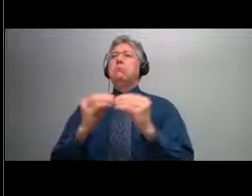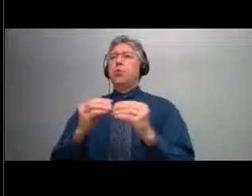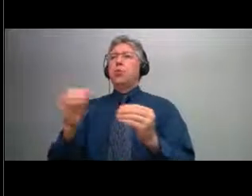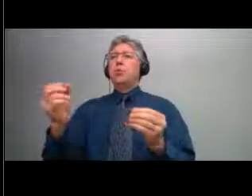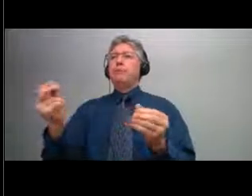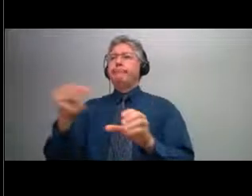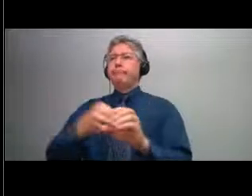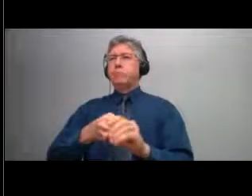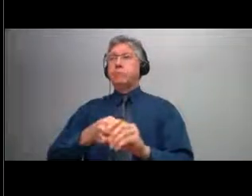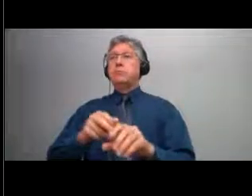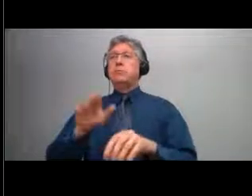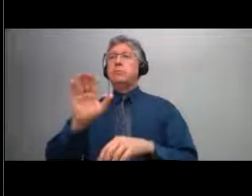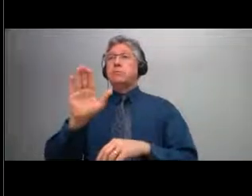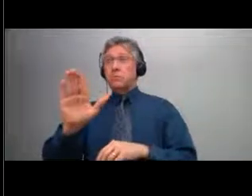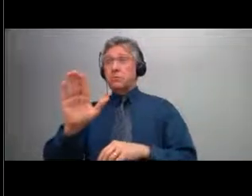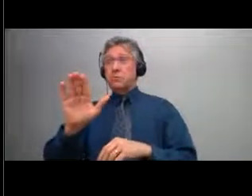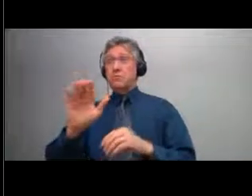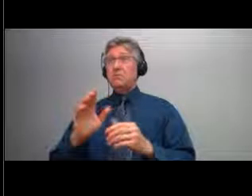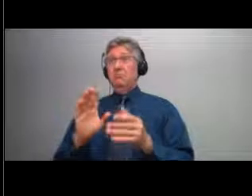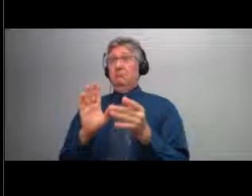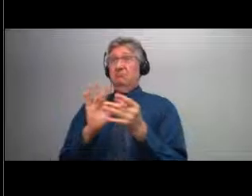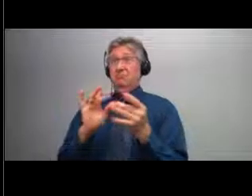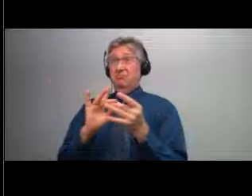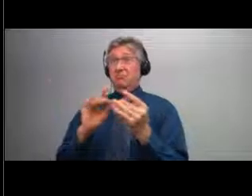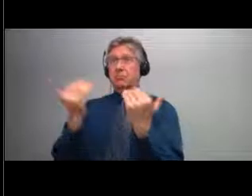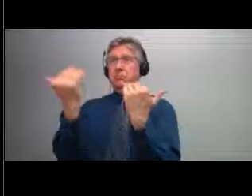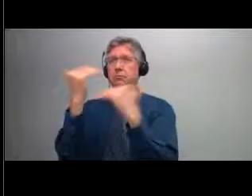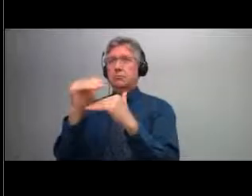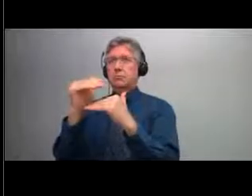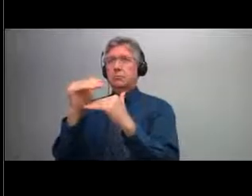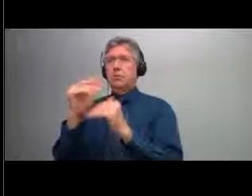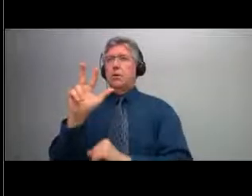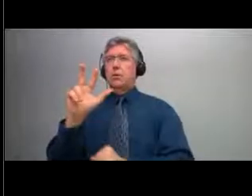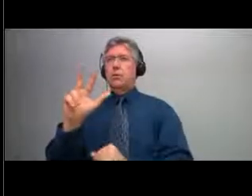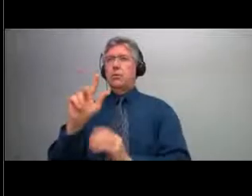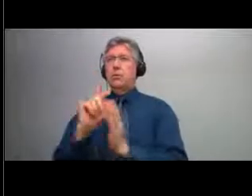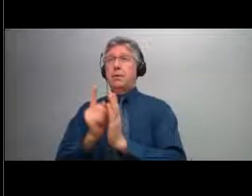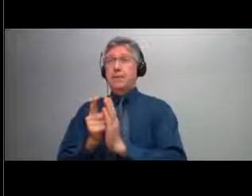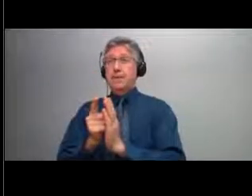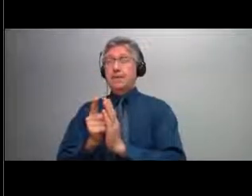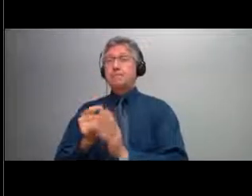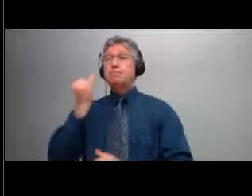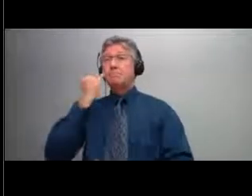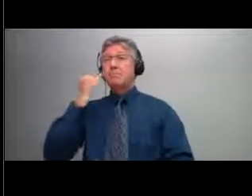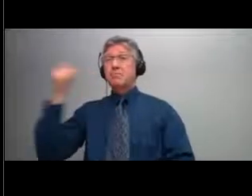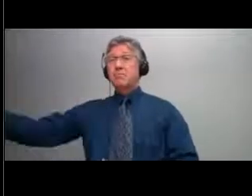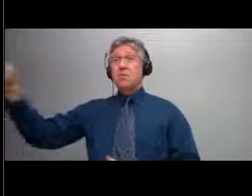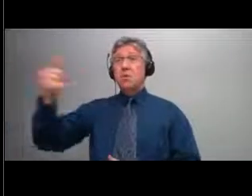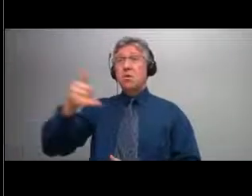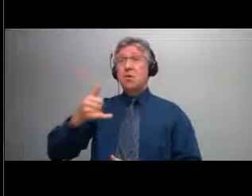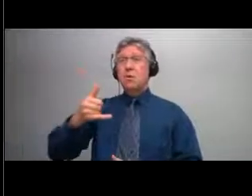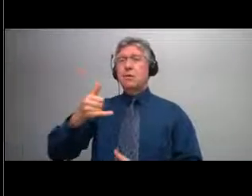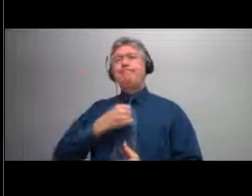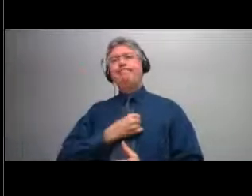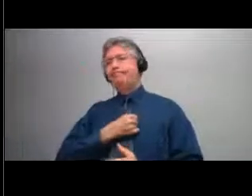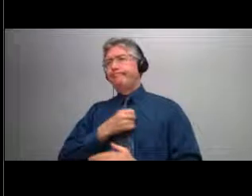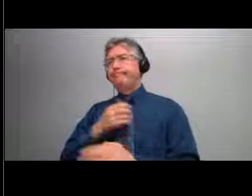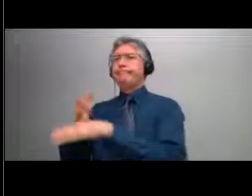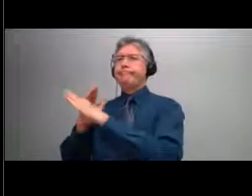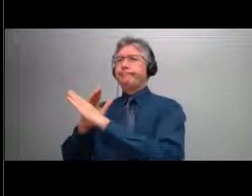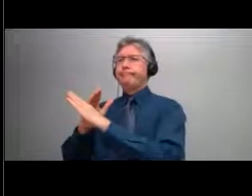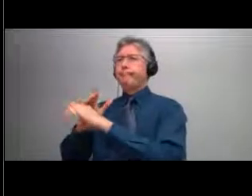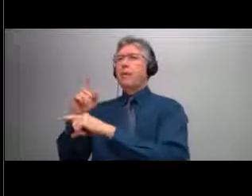that you limit your comments to 3 minutes. If attendees call in using a phone, you are in listen-only mode and are not able to ask